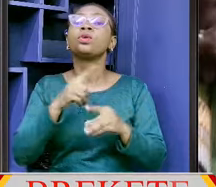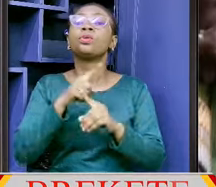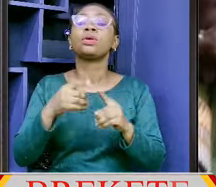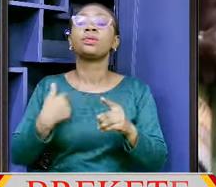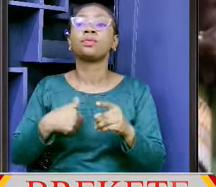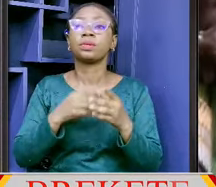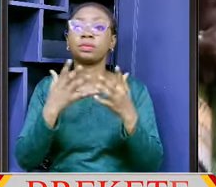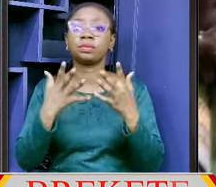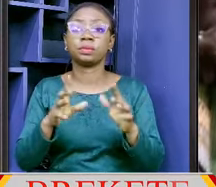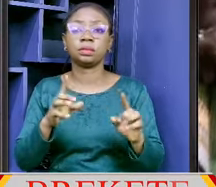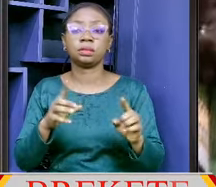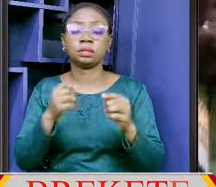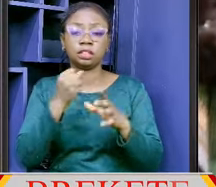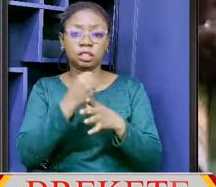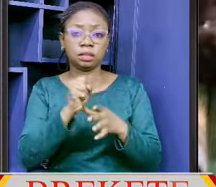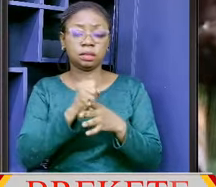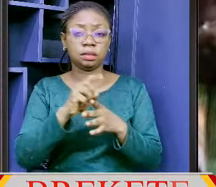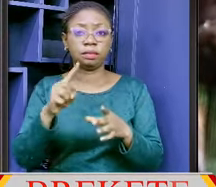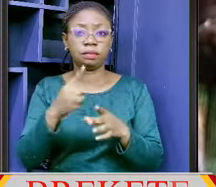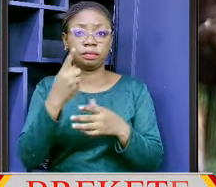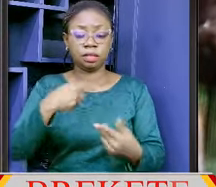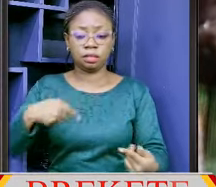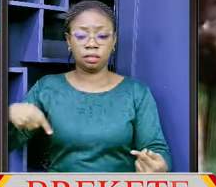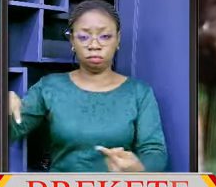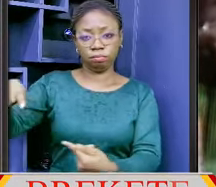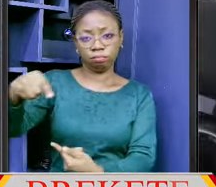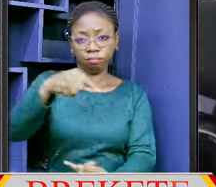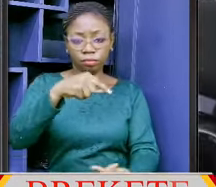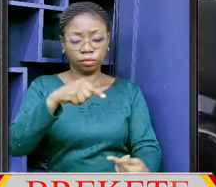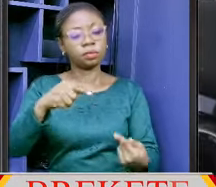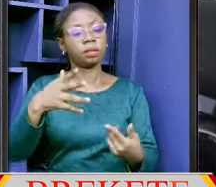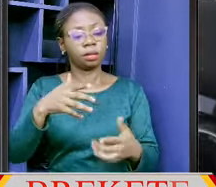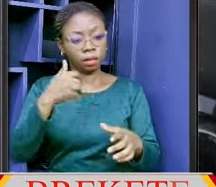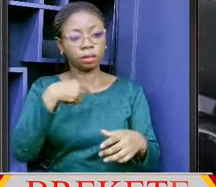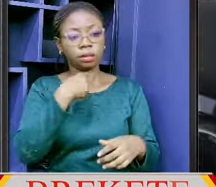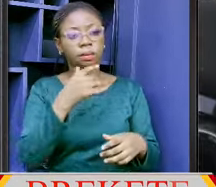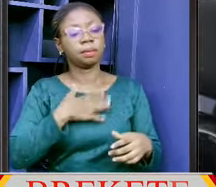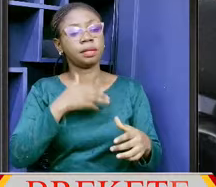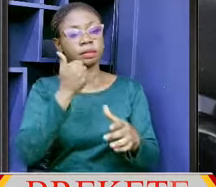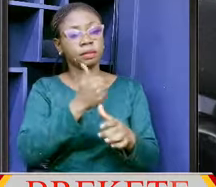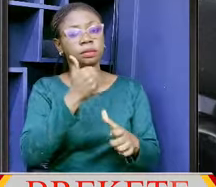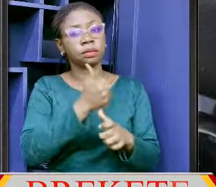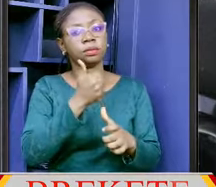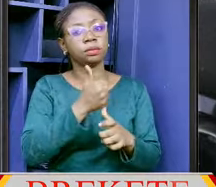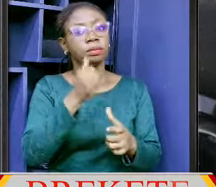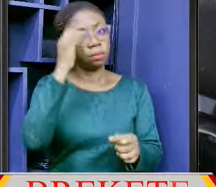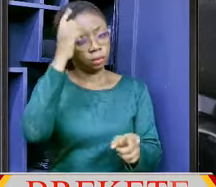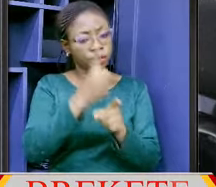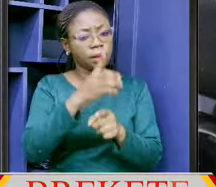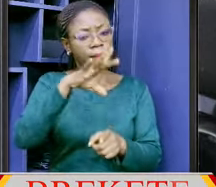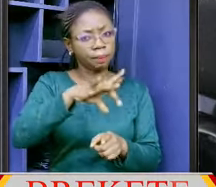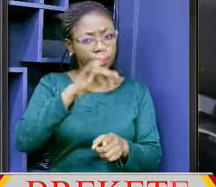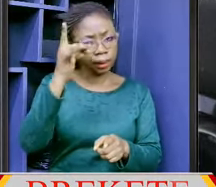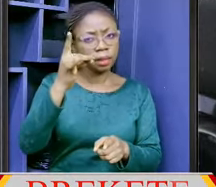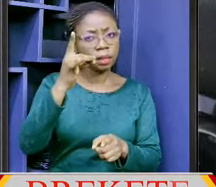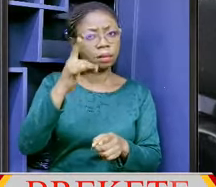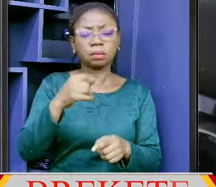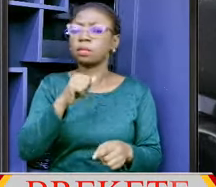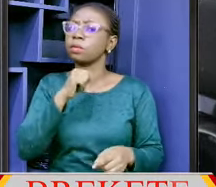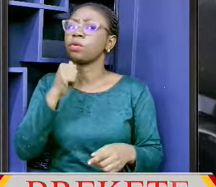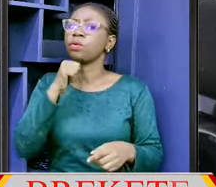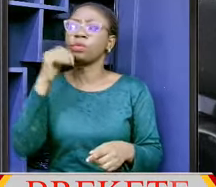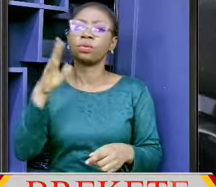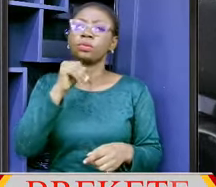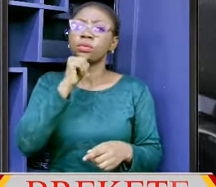sharing first round, they tell my senior brother, pick another one. He say he will not pick. Let my late brother